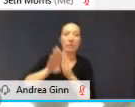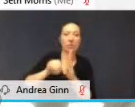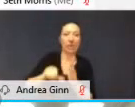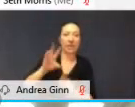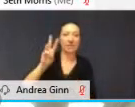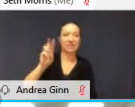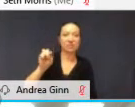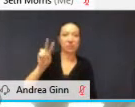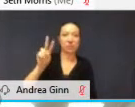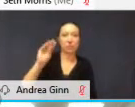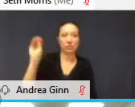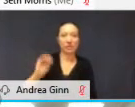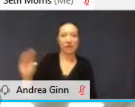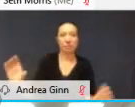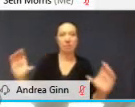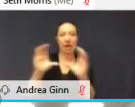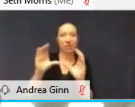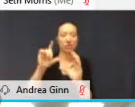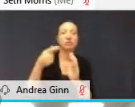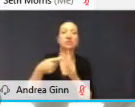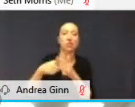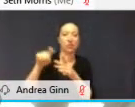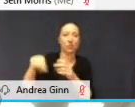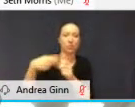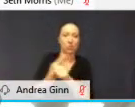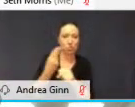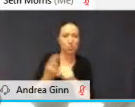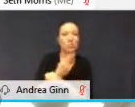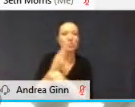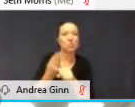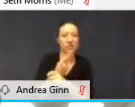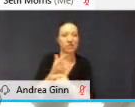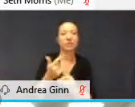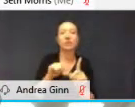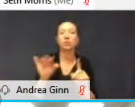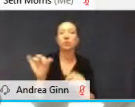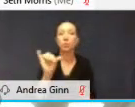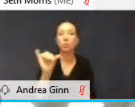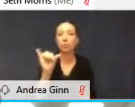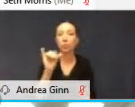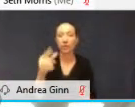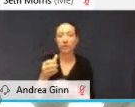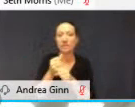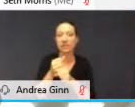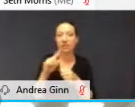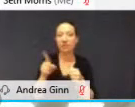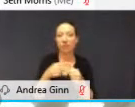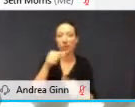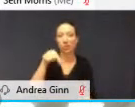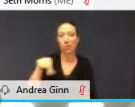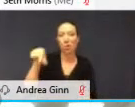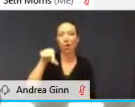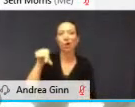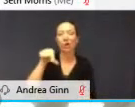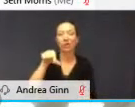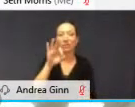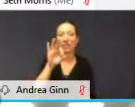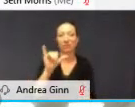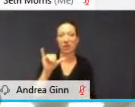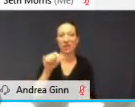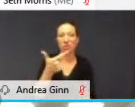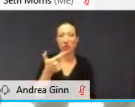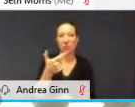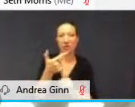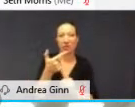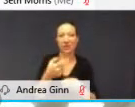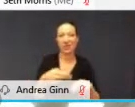match. So we also received the first quarter of state fiscal year 21 increased